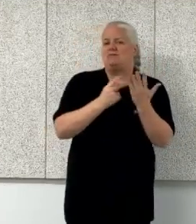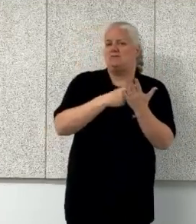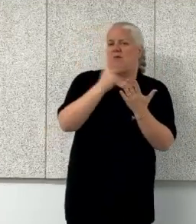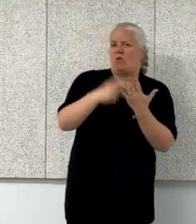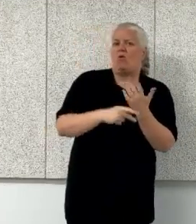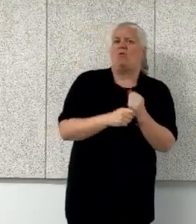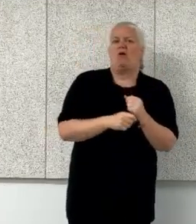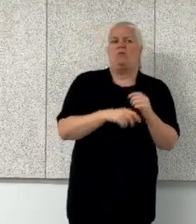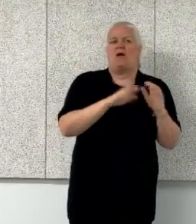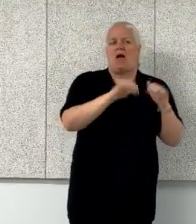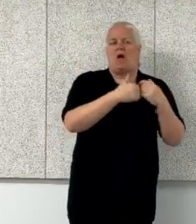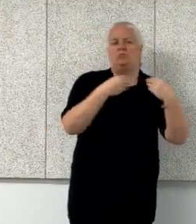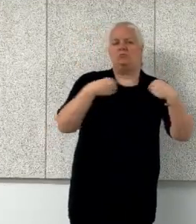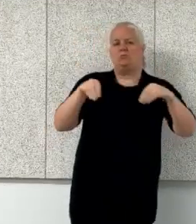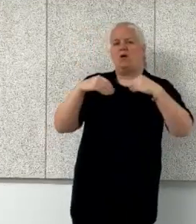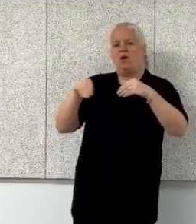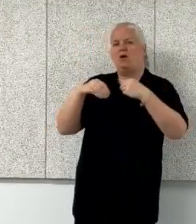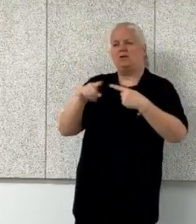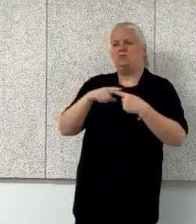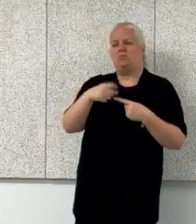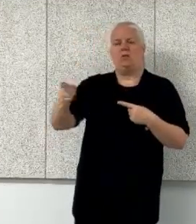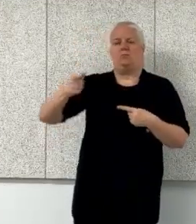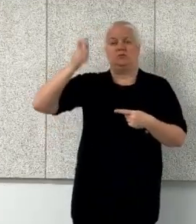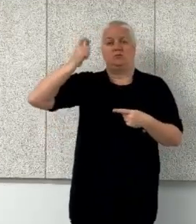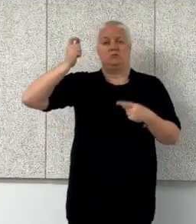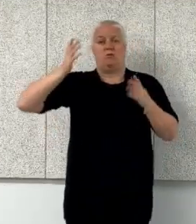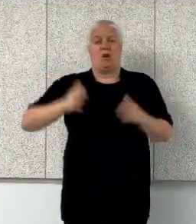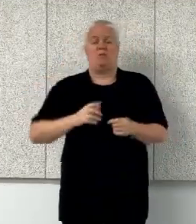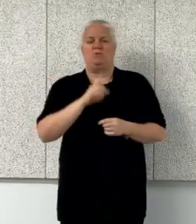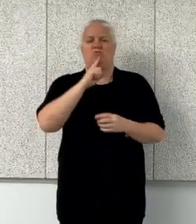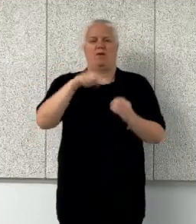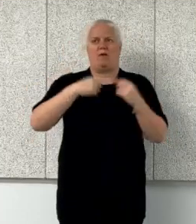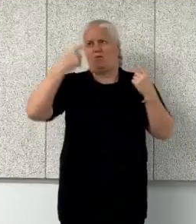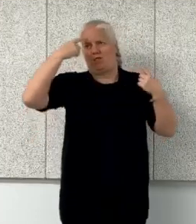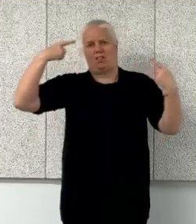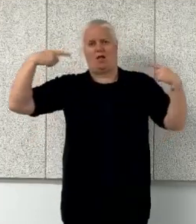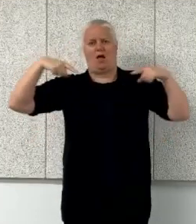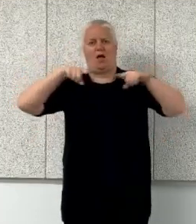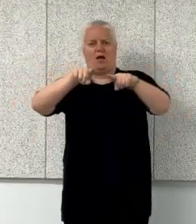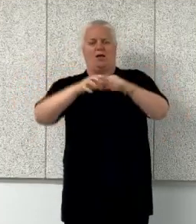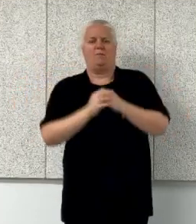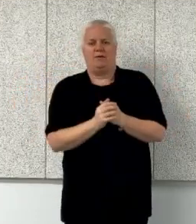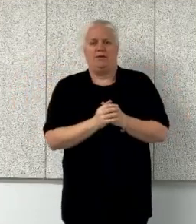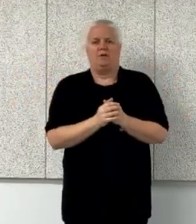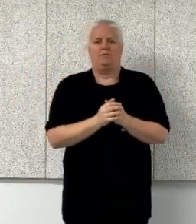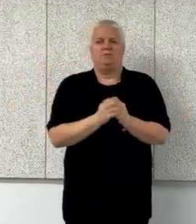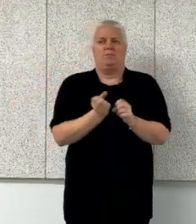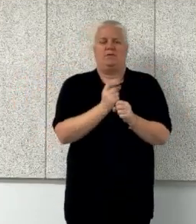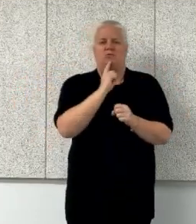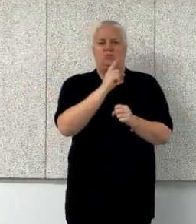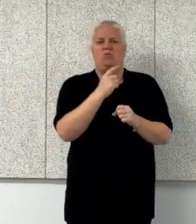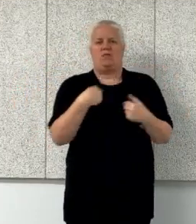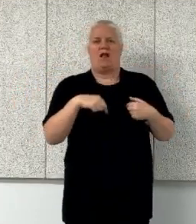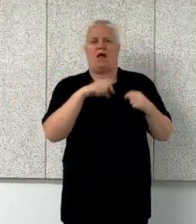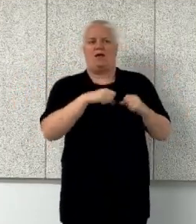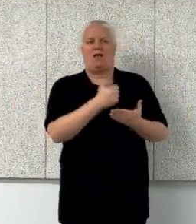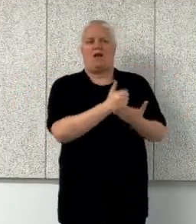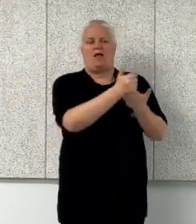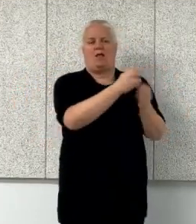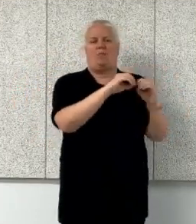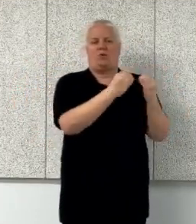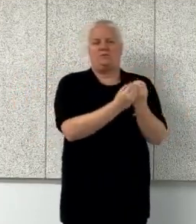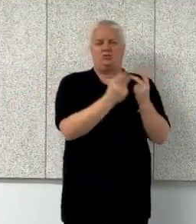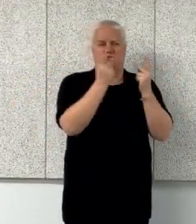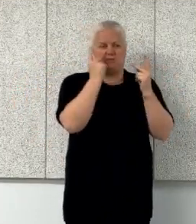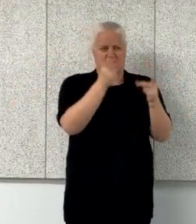to subscribers one way, but to single ticket buyers next way. It's all about alignment, right? Mm-hmm. And so sort of being able to help organizations see that the common